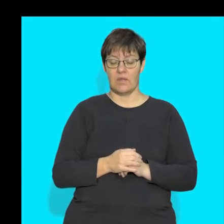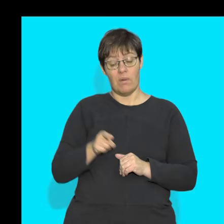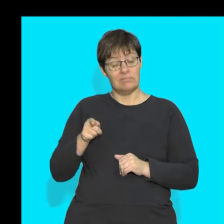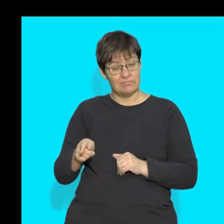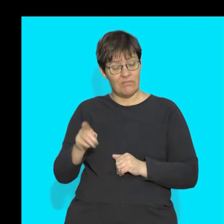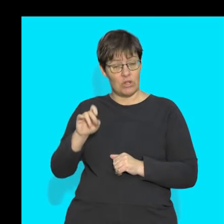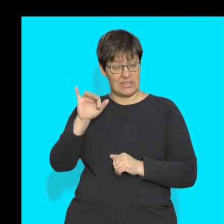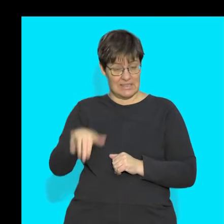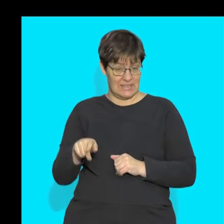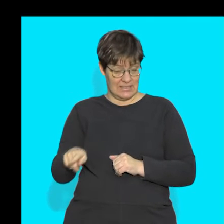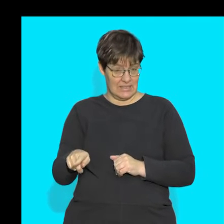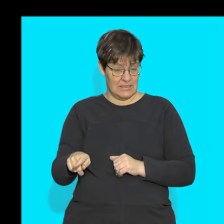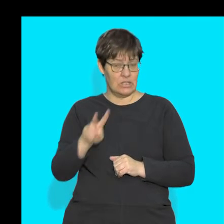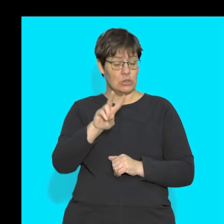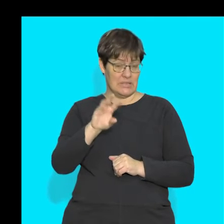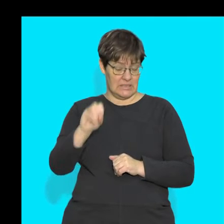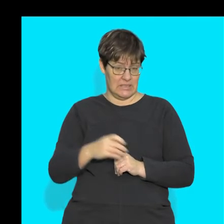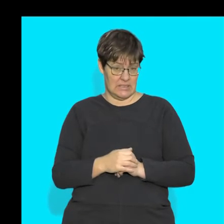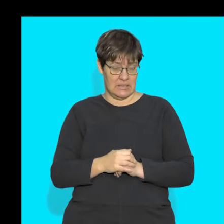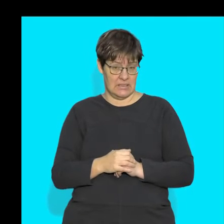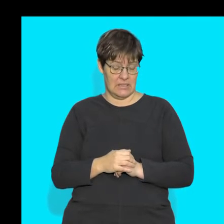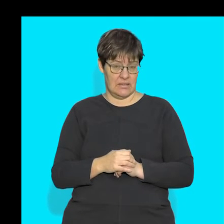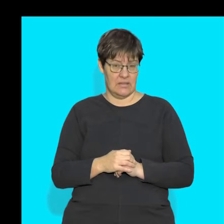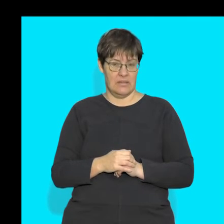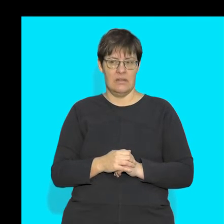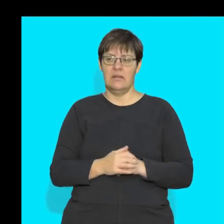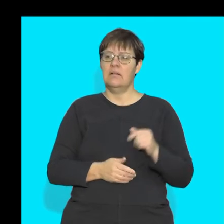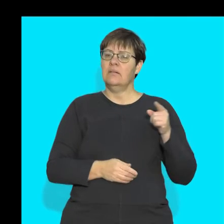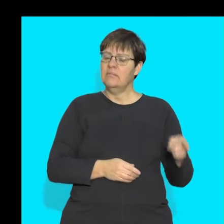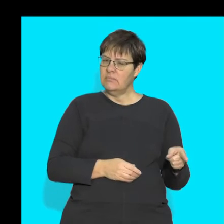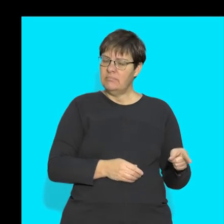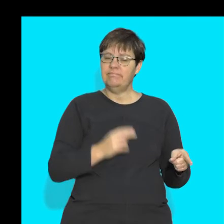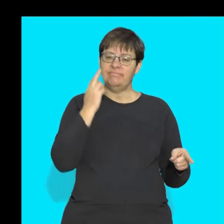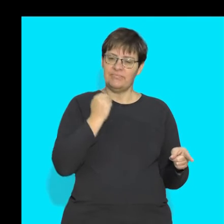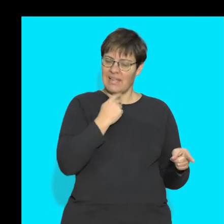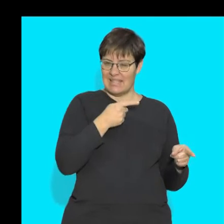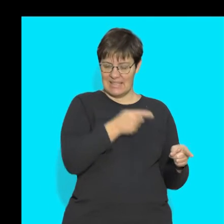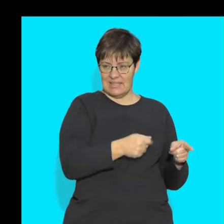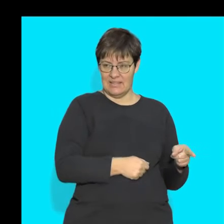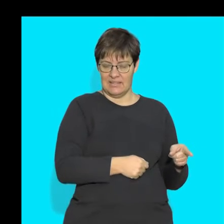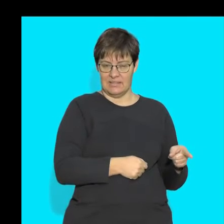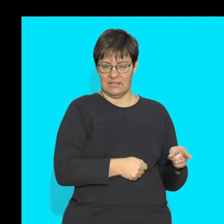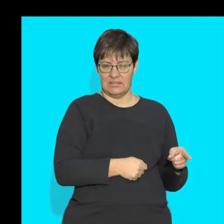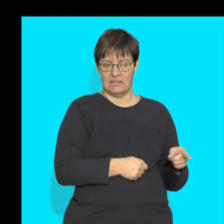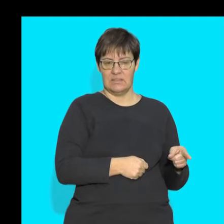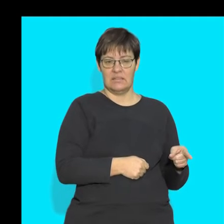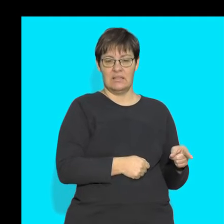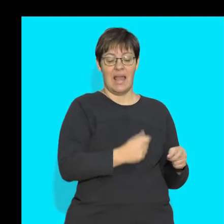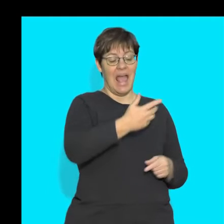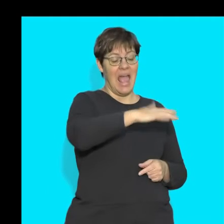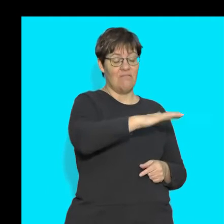just worked out that the average velocity was 20. The nice thing here is that